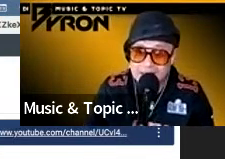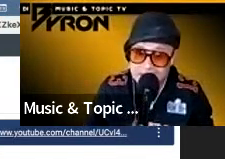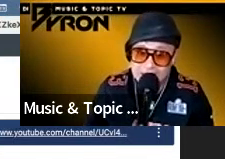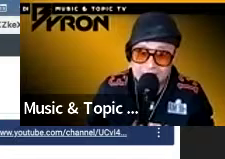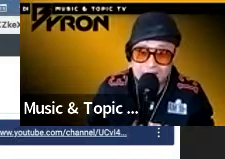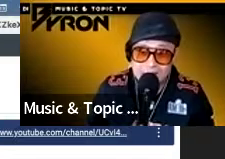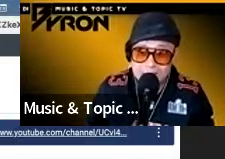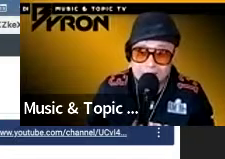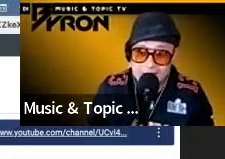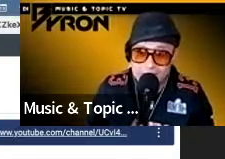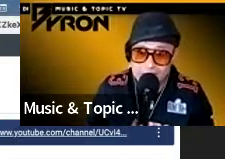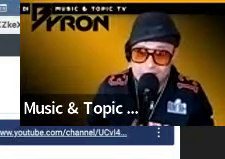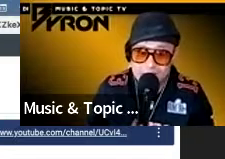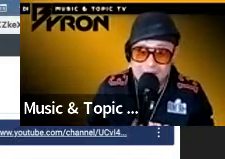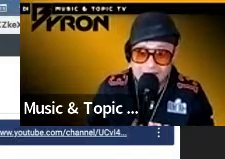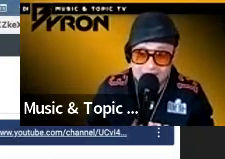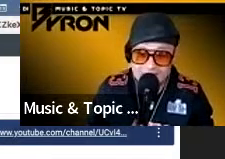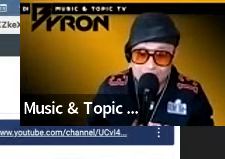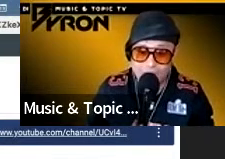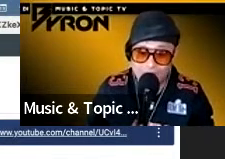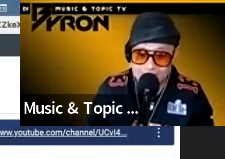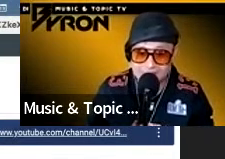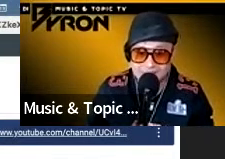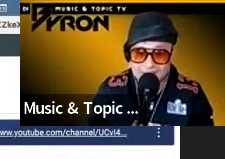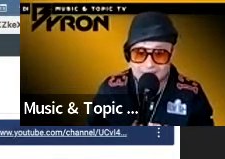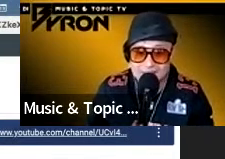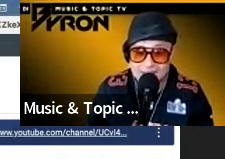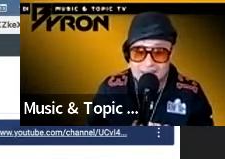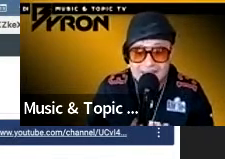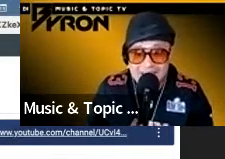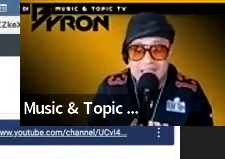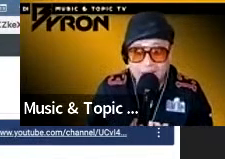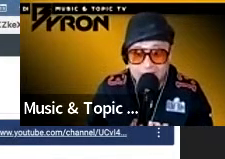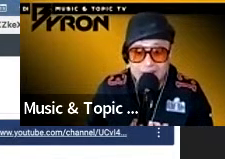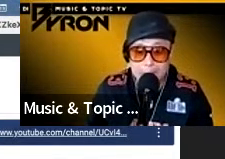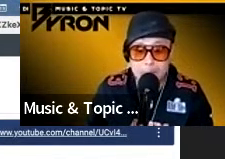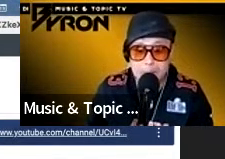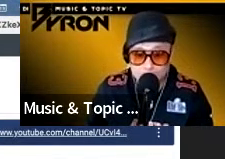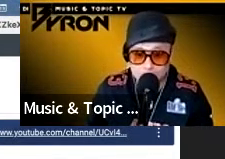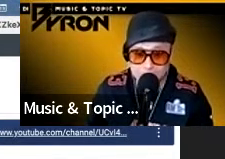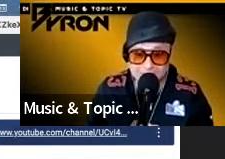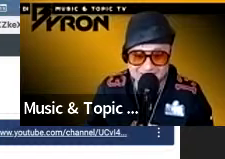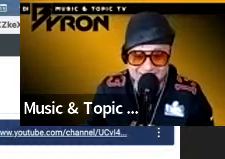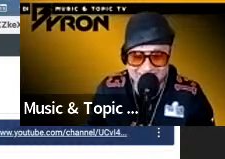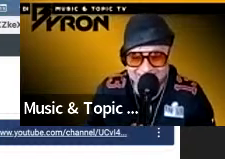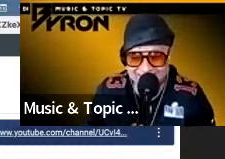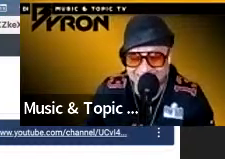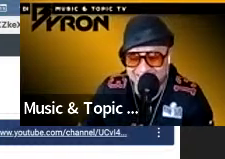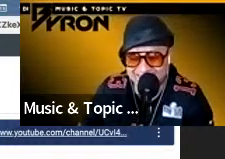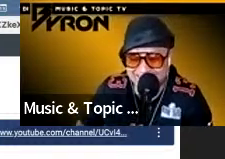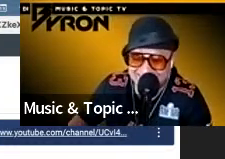dinali ni Maharlikang Lokret. Iiyak yan ng bato.